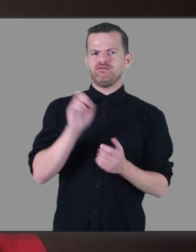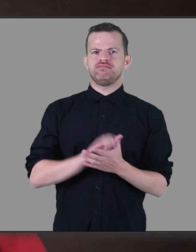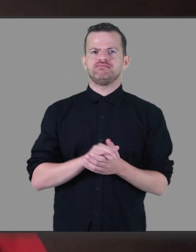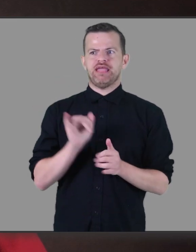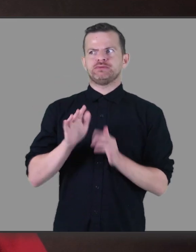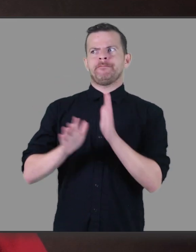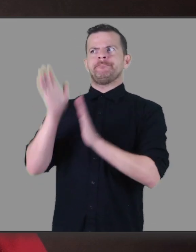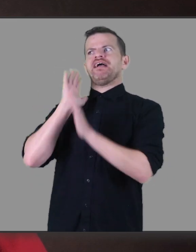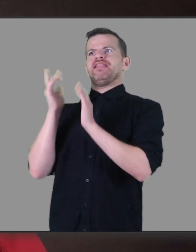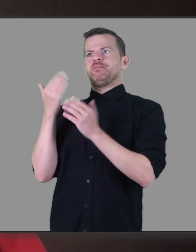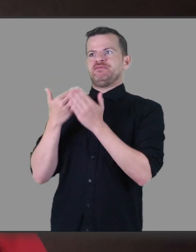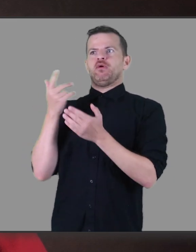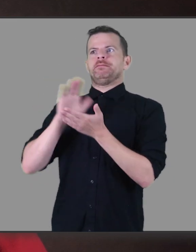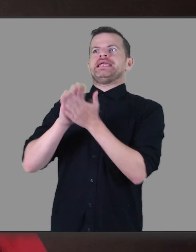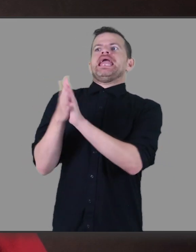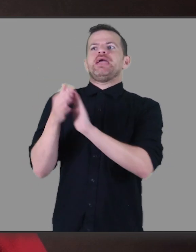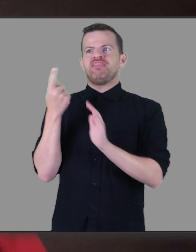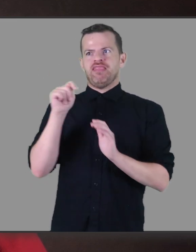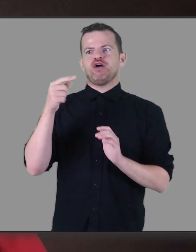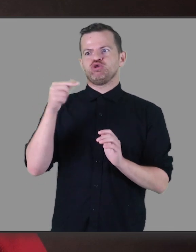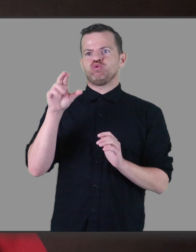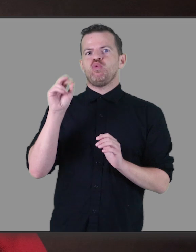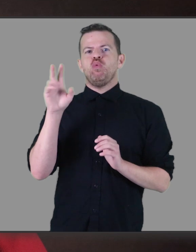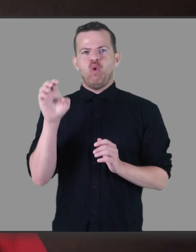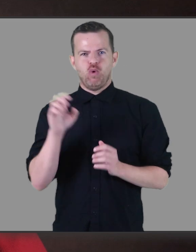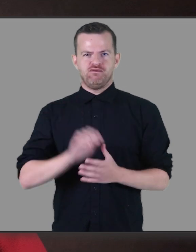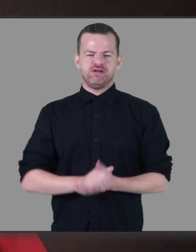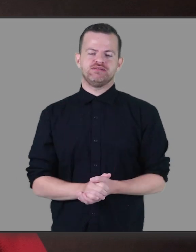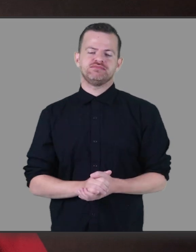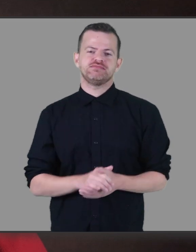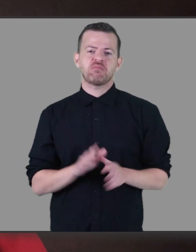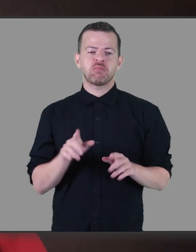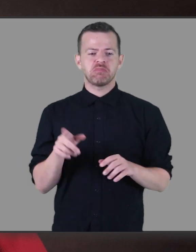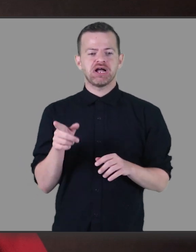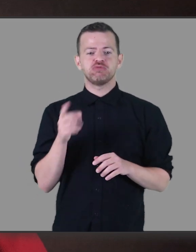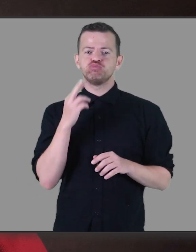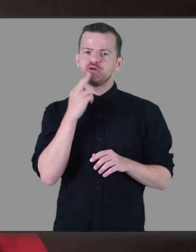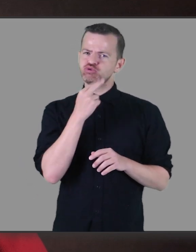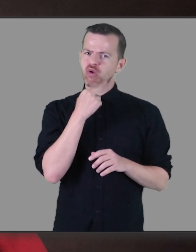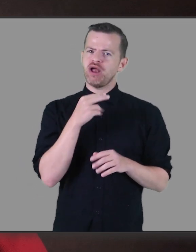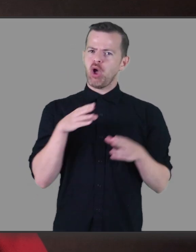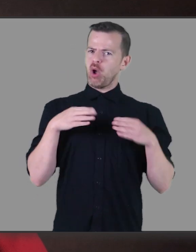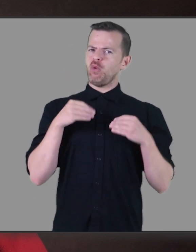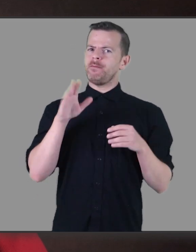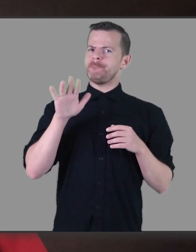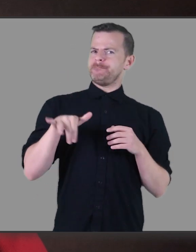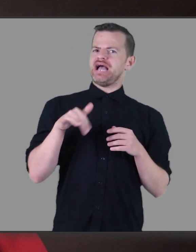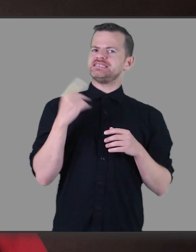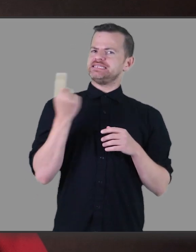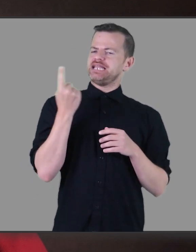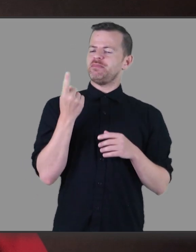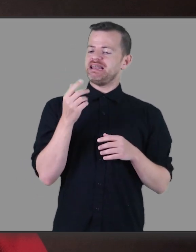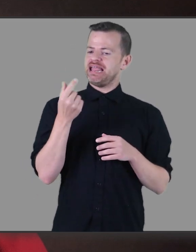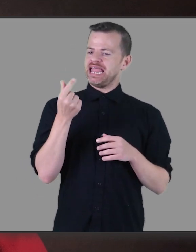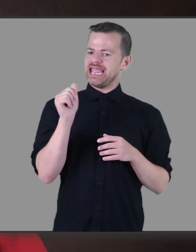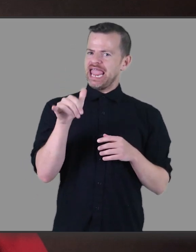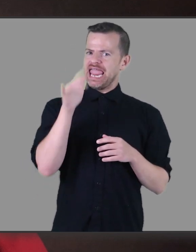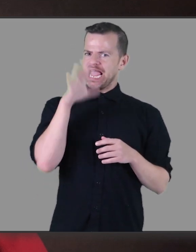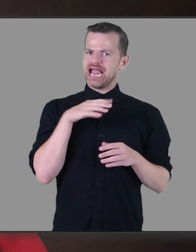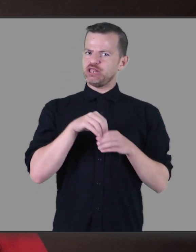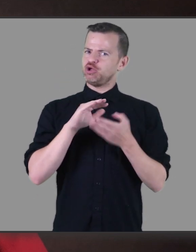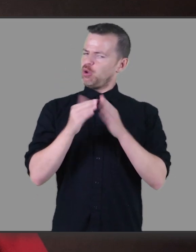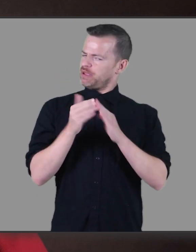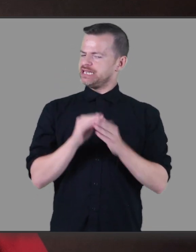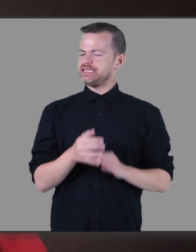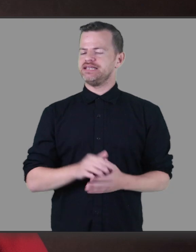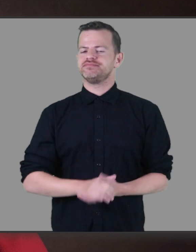Grove. This was back before it became the Grove, but it was a restaurant owned by somebody, a gay guy in the community.